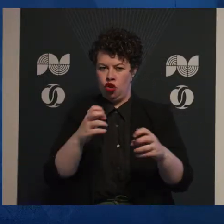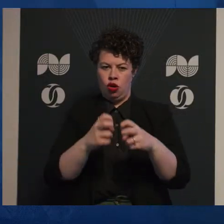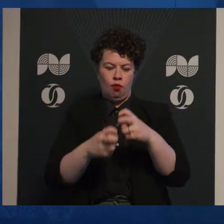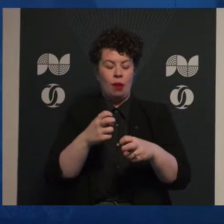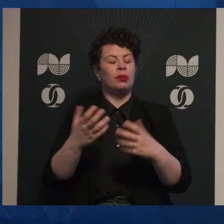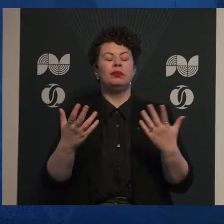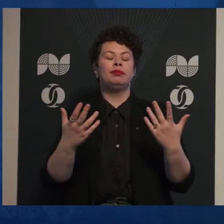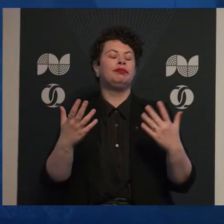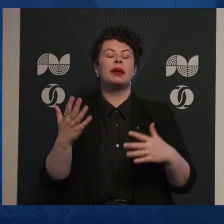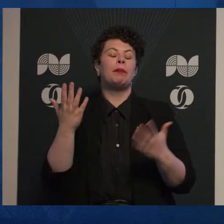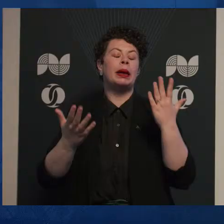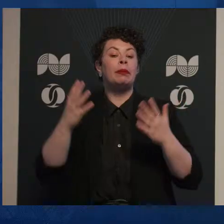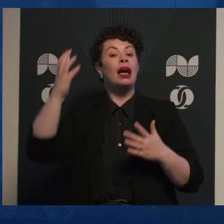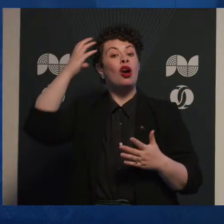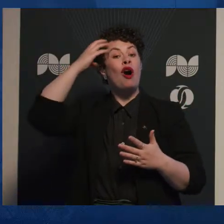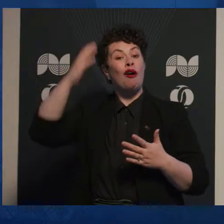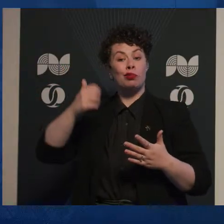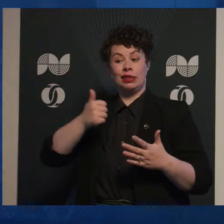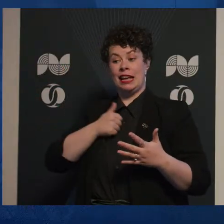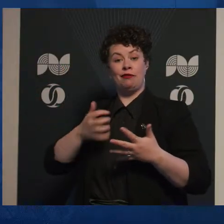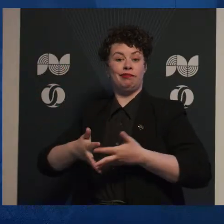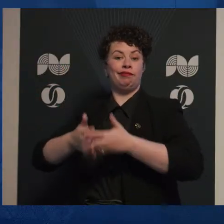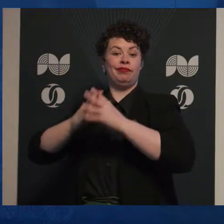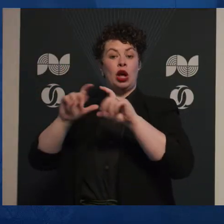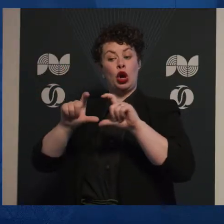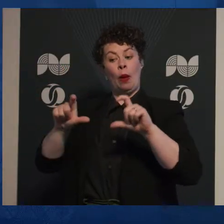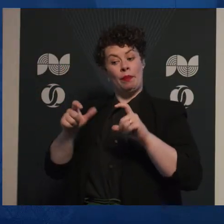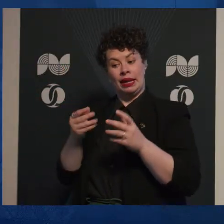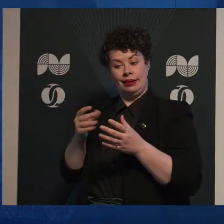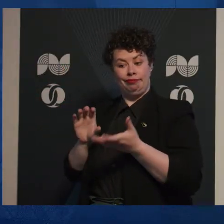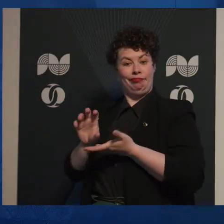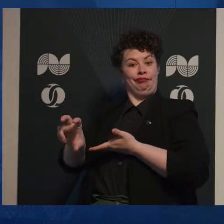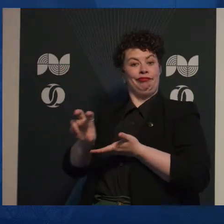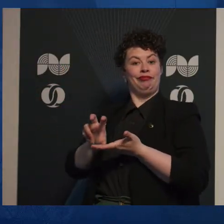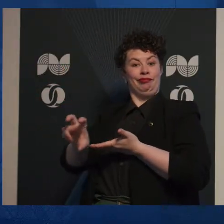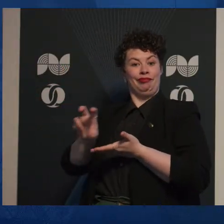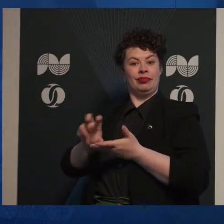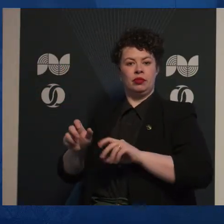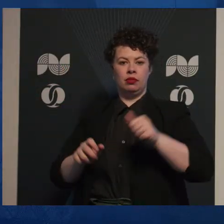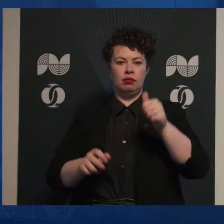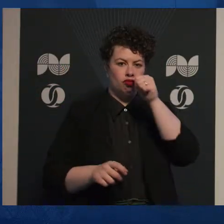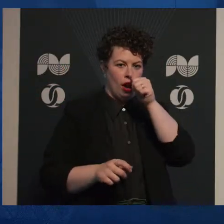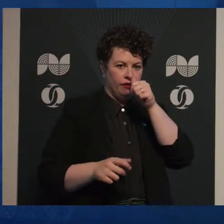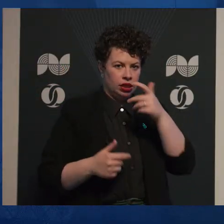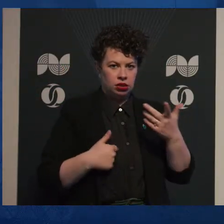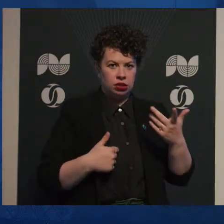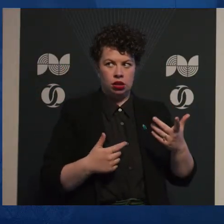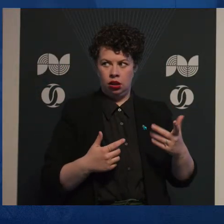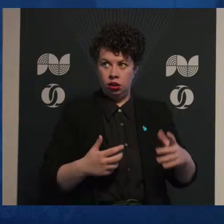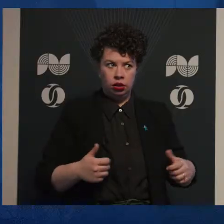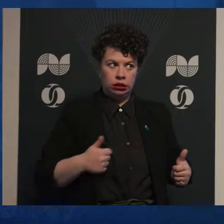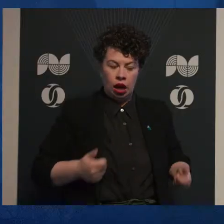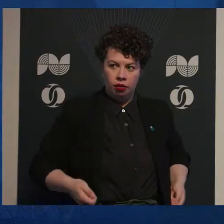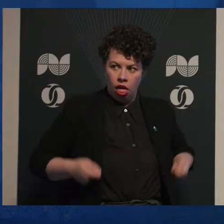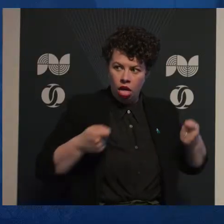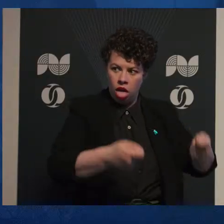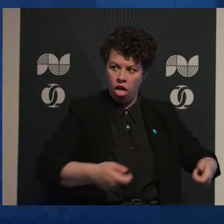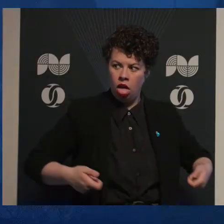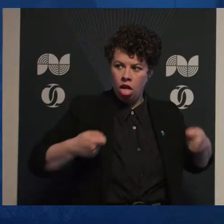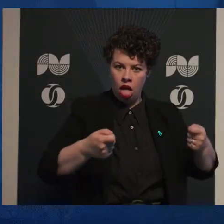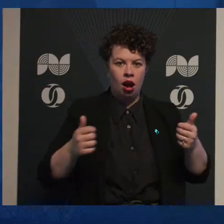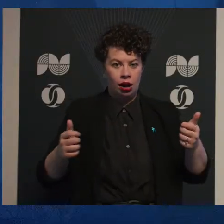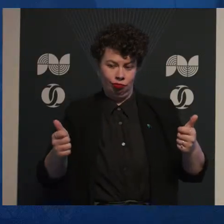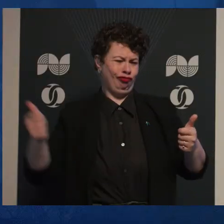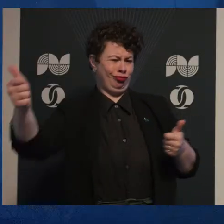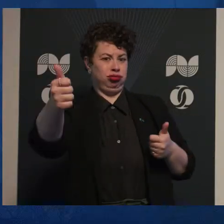state-owned enterprises which have an unfair advantage compared to the private sector. So, going to